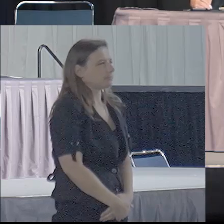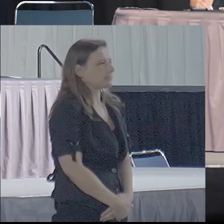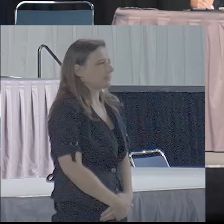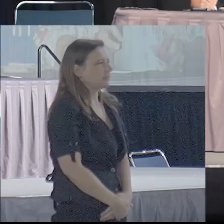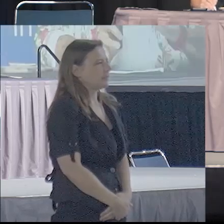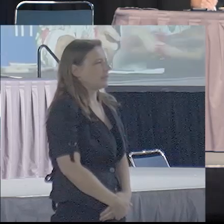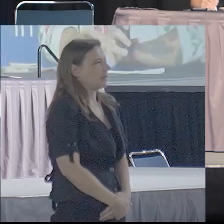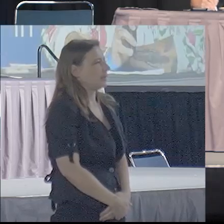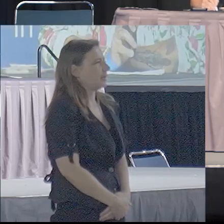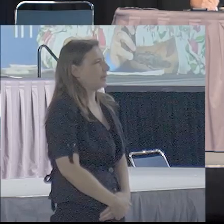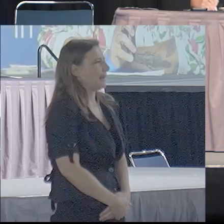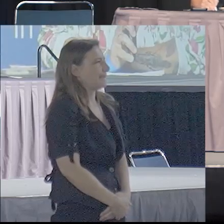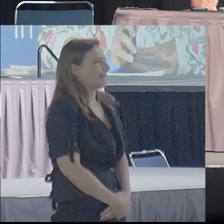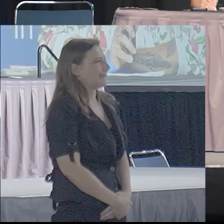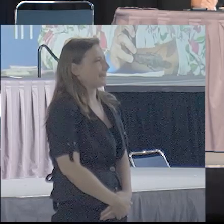Thank you.